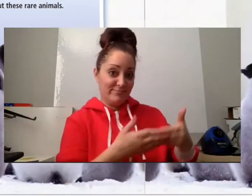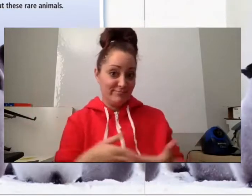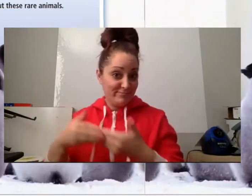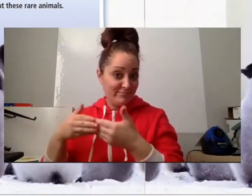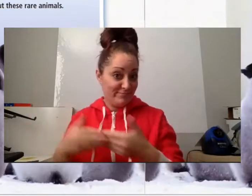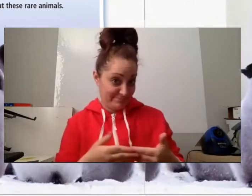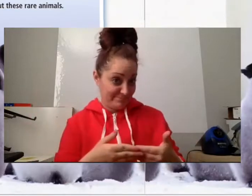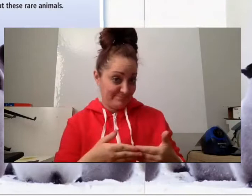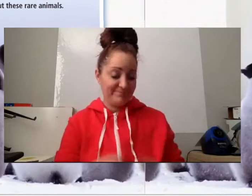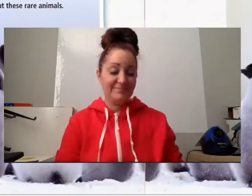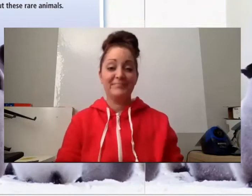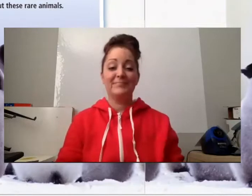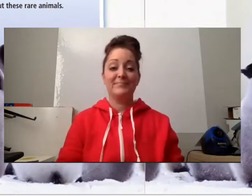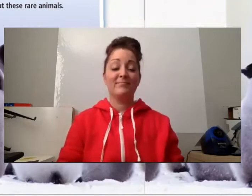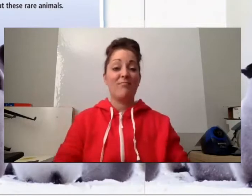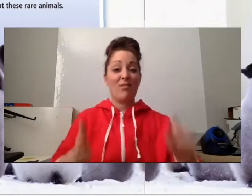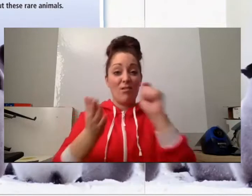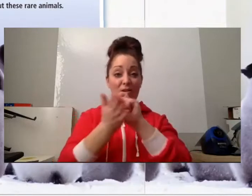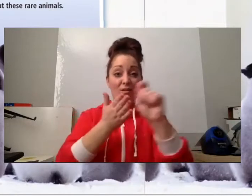Penguin Chick.